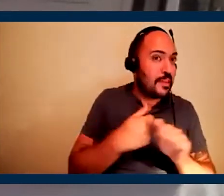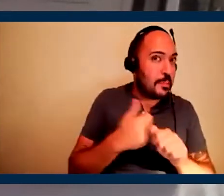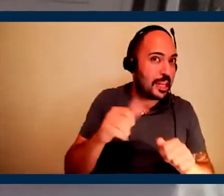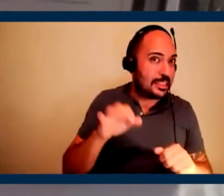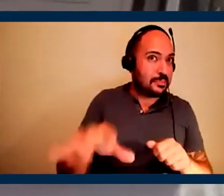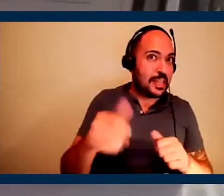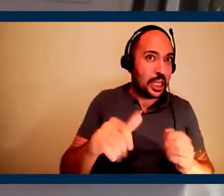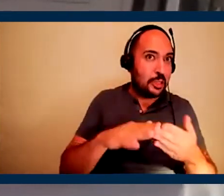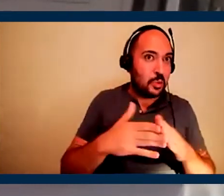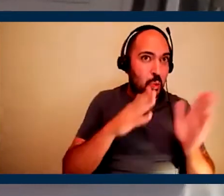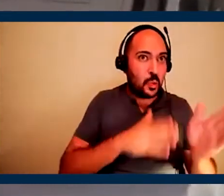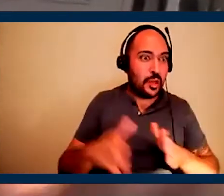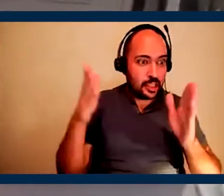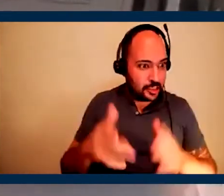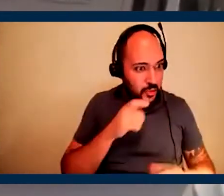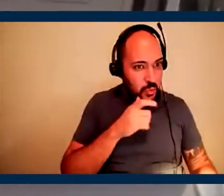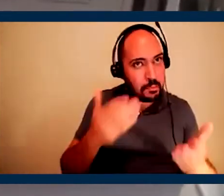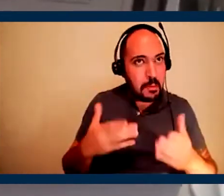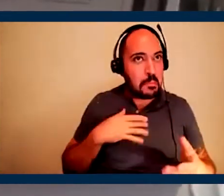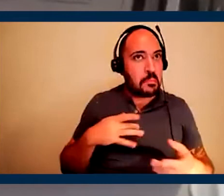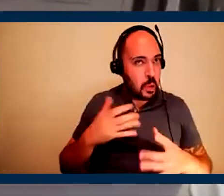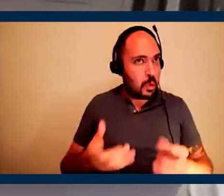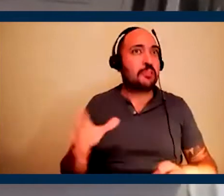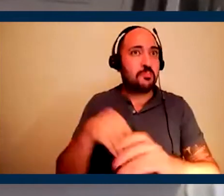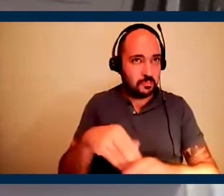listening today or watching today who might want to run for